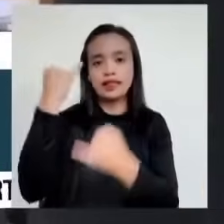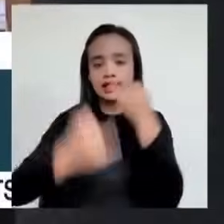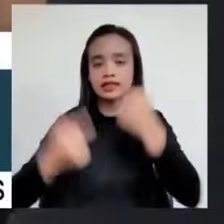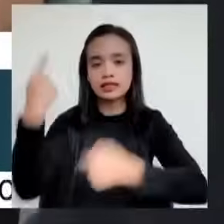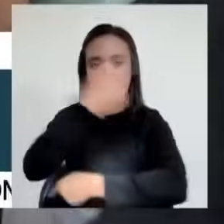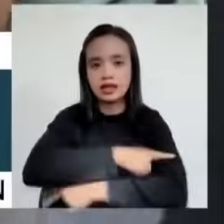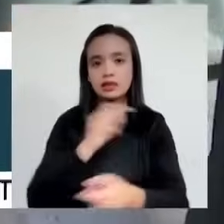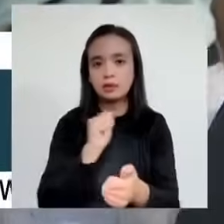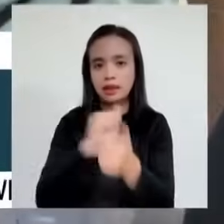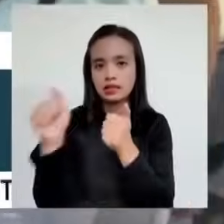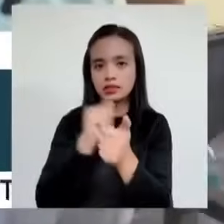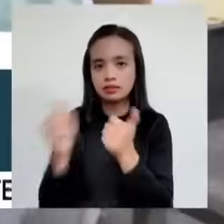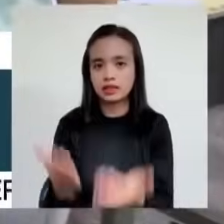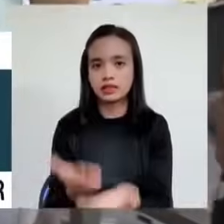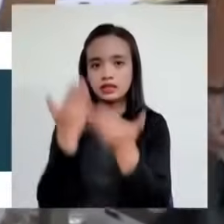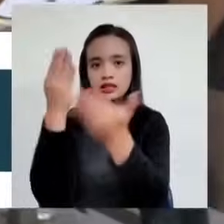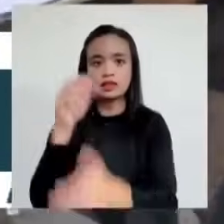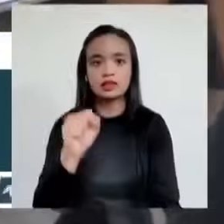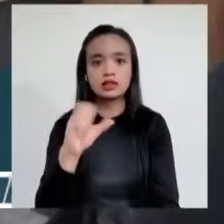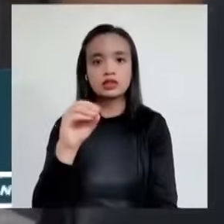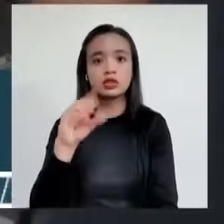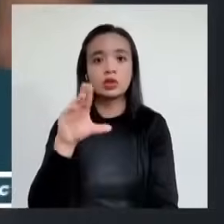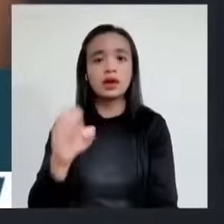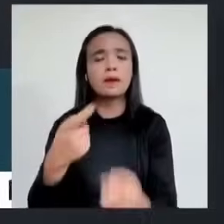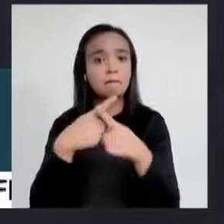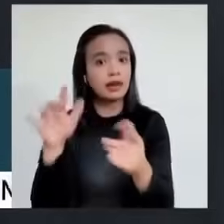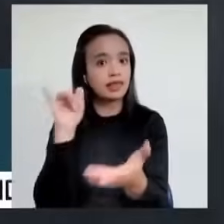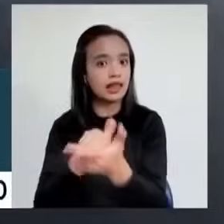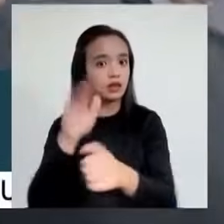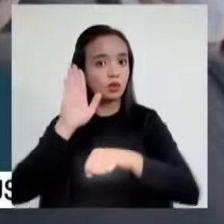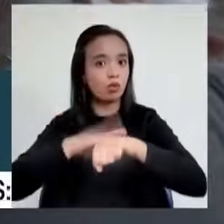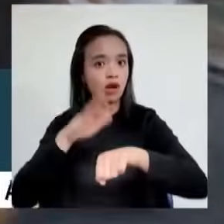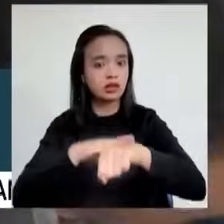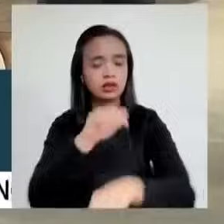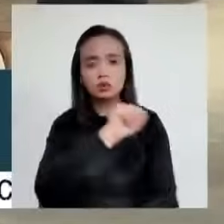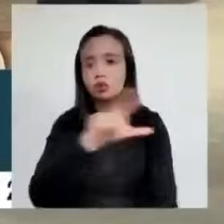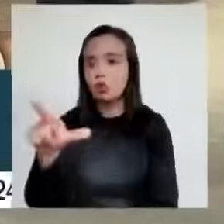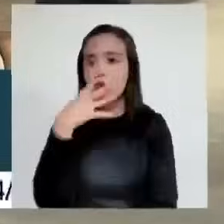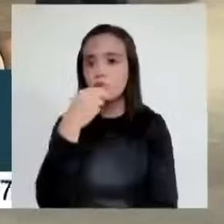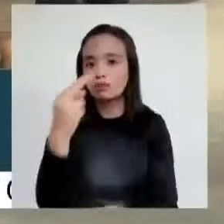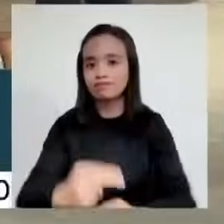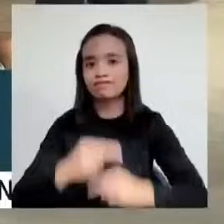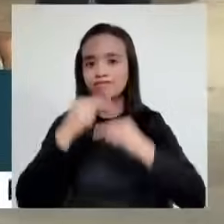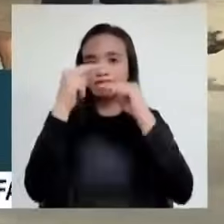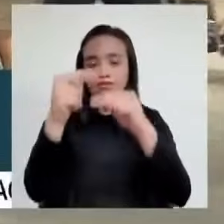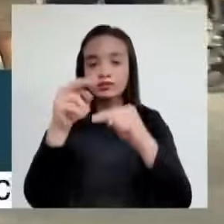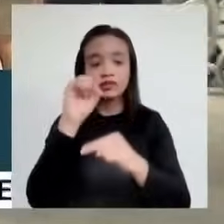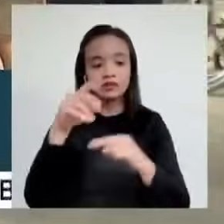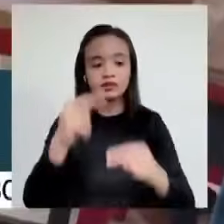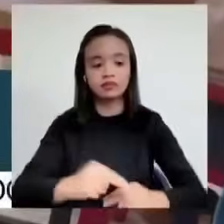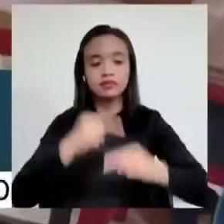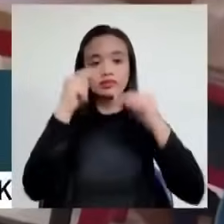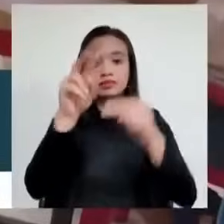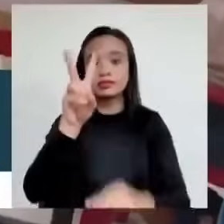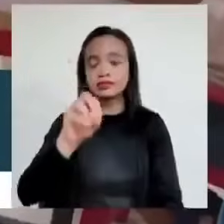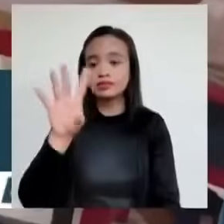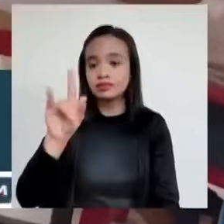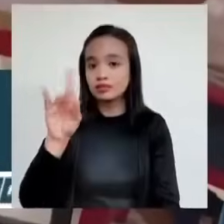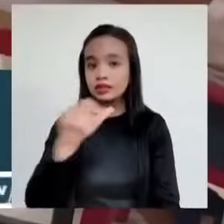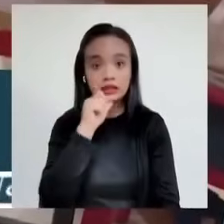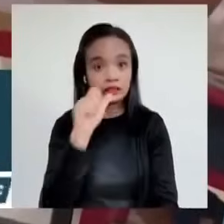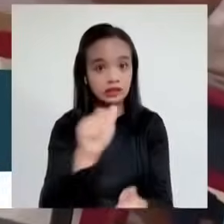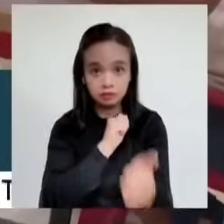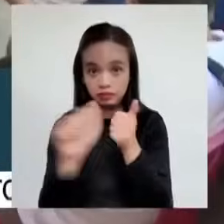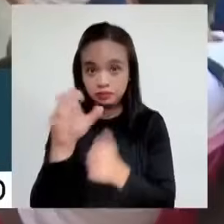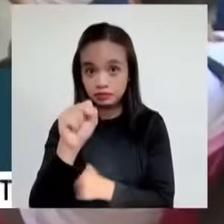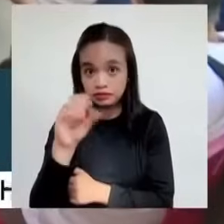statement of contribution and expenditure. But this is a warning to all those who ran in the last election. If you ran in 2018 and you did not submit the SOSE, and at